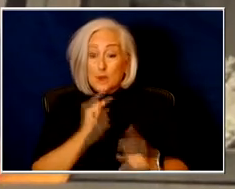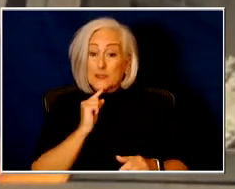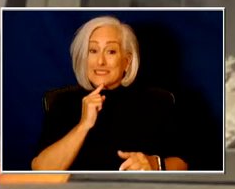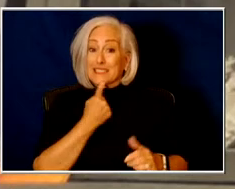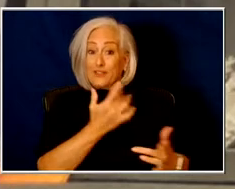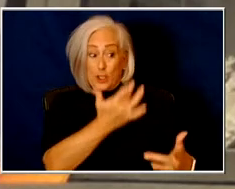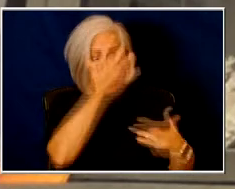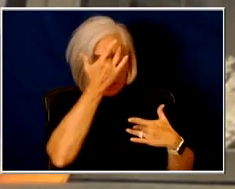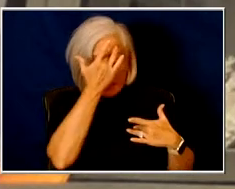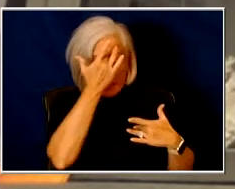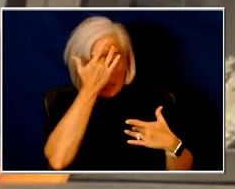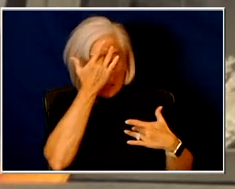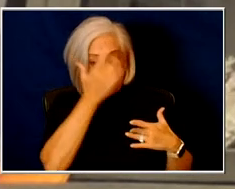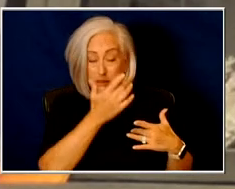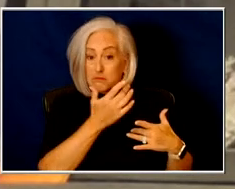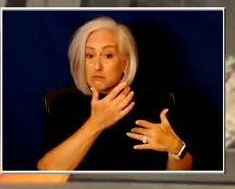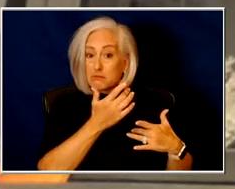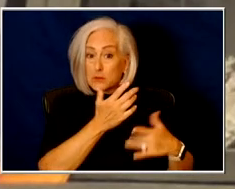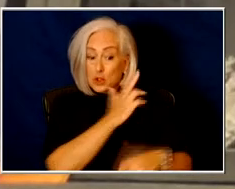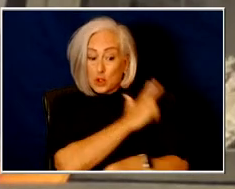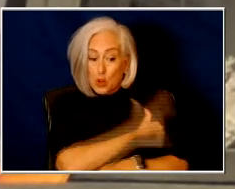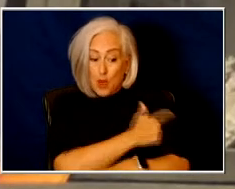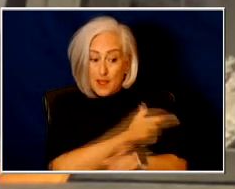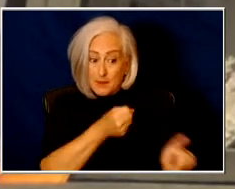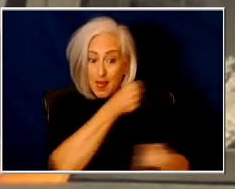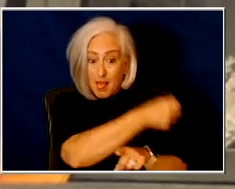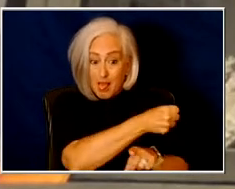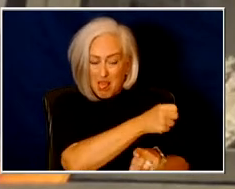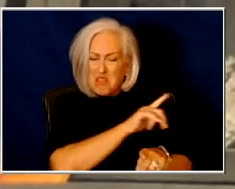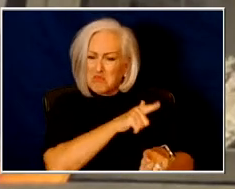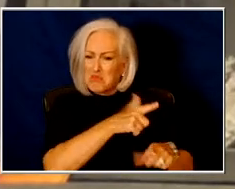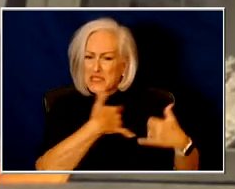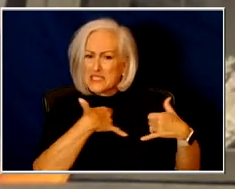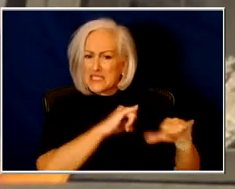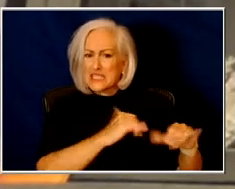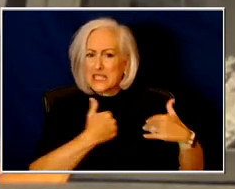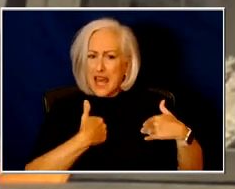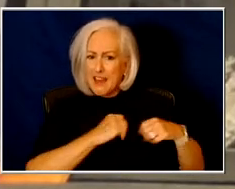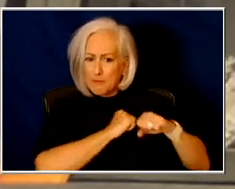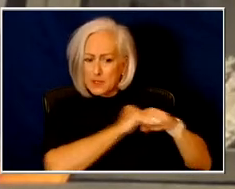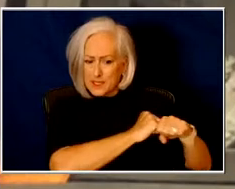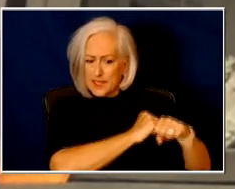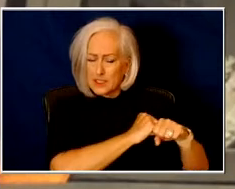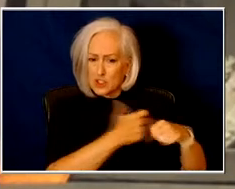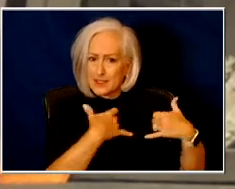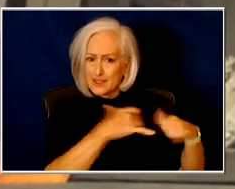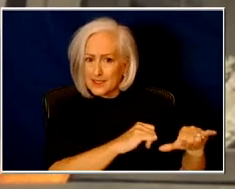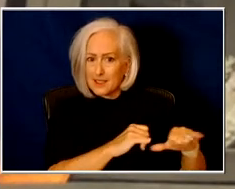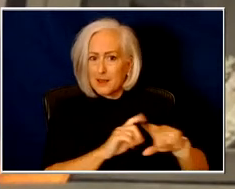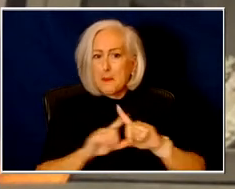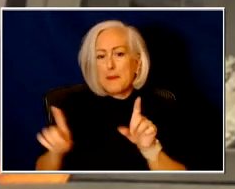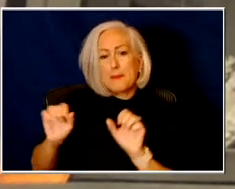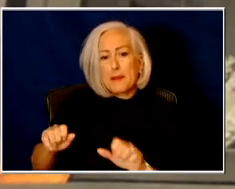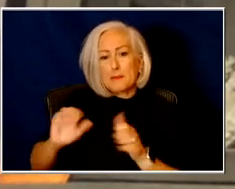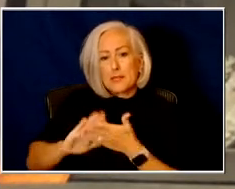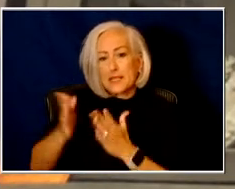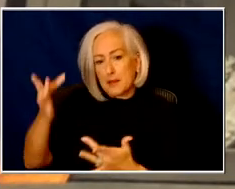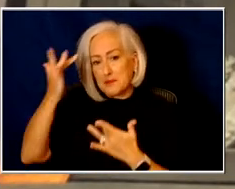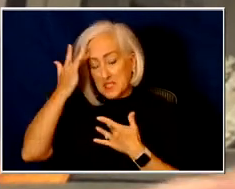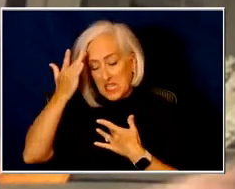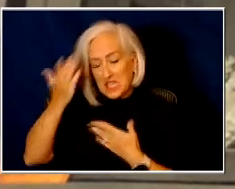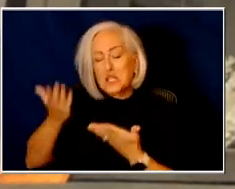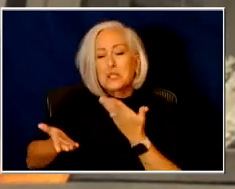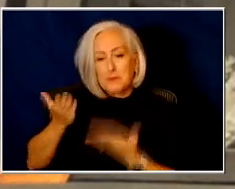Hawk on what you were saying about the arms of immunity so for simplicity's sake I'll just take two of them antibody